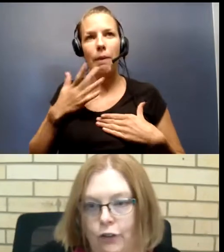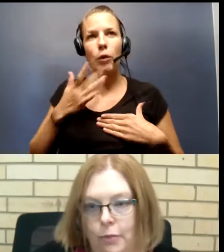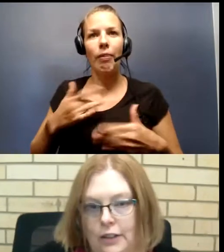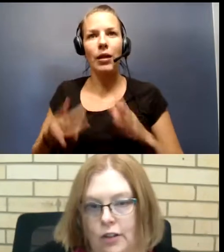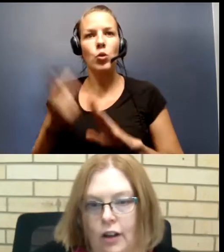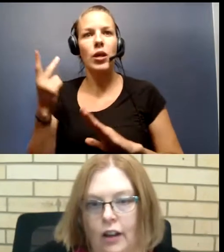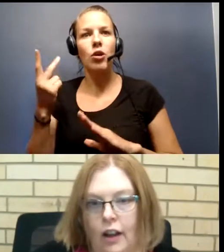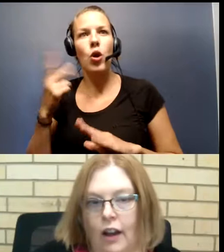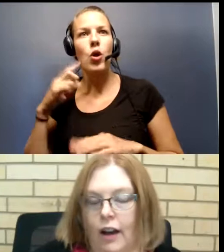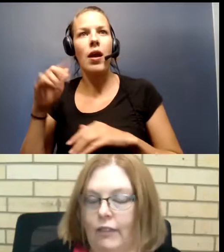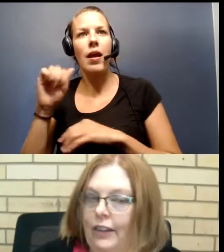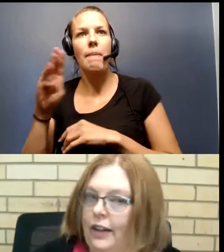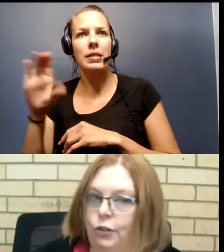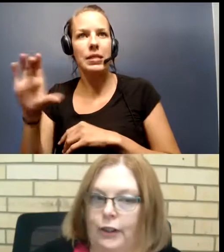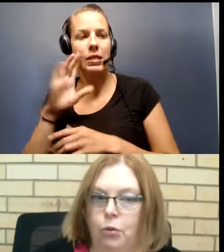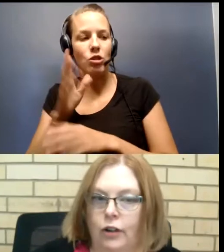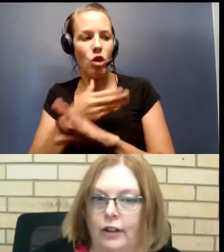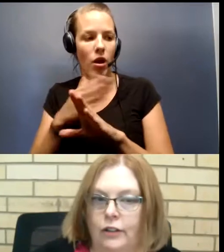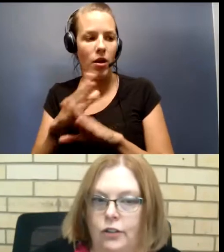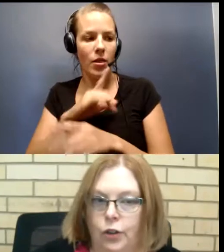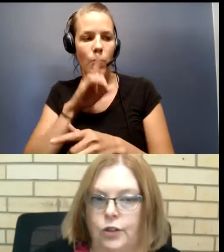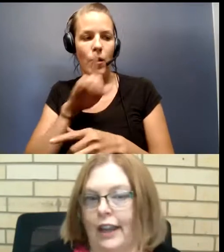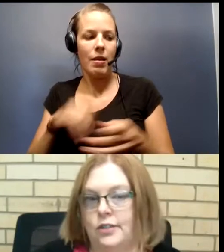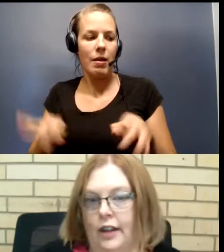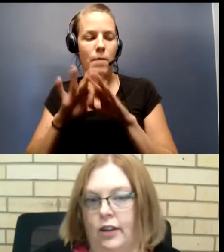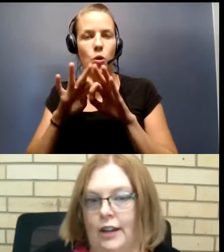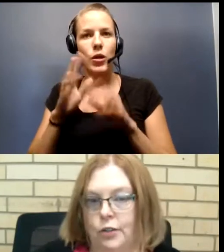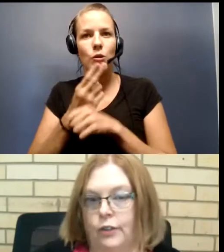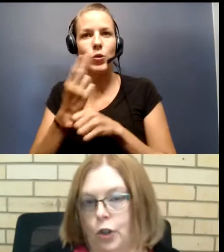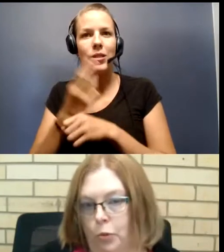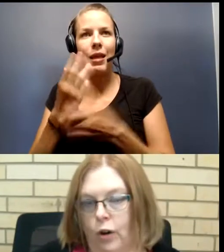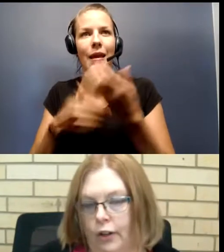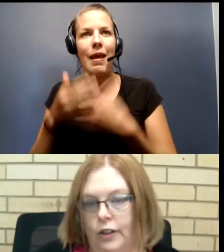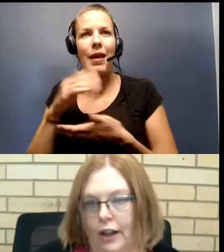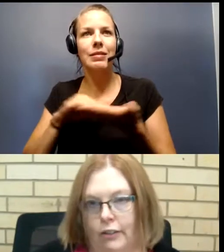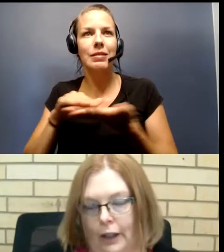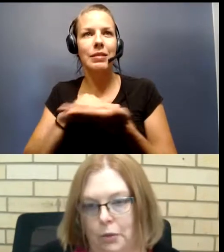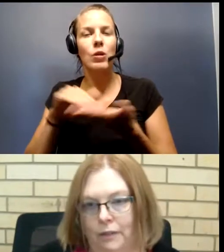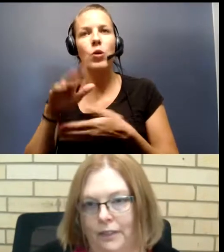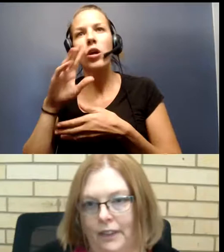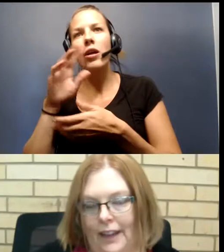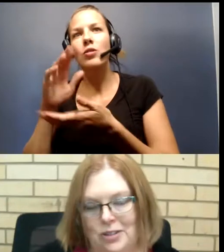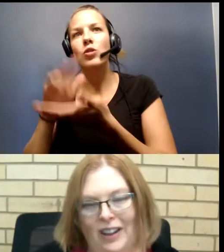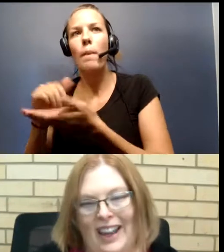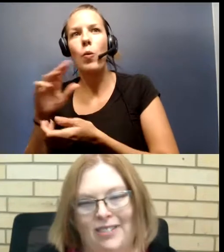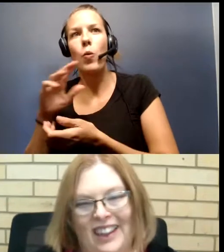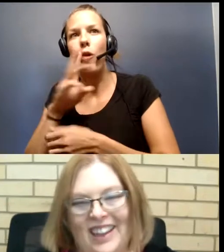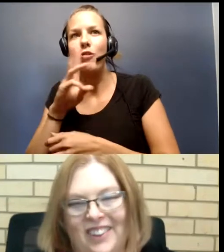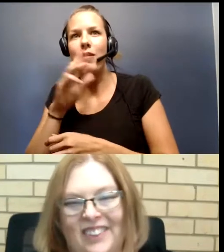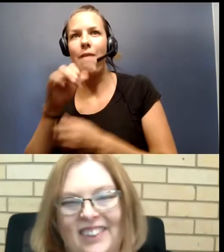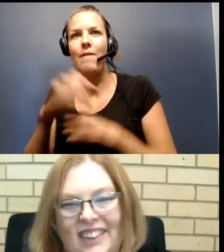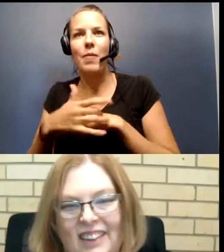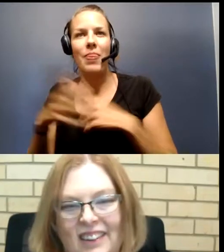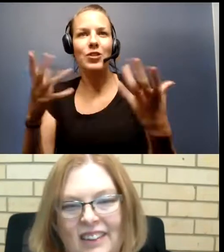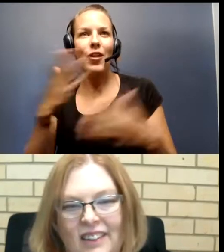singing the alphabet song. And then it's really important to use hand sanitizer if soap and water are not available. That's all I have. Thank